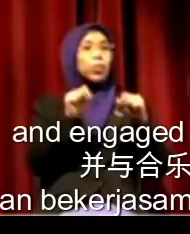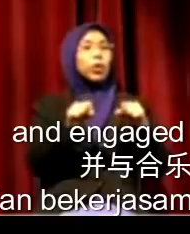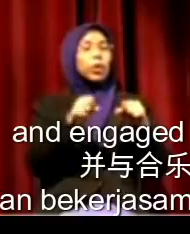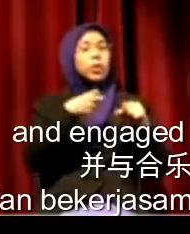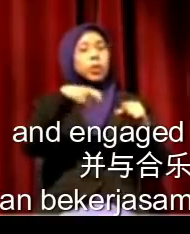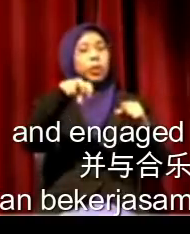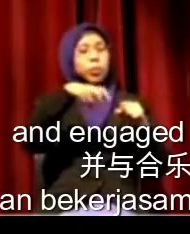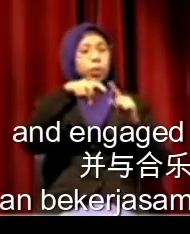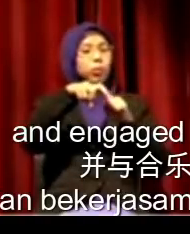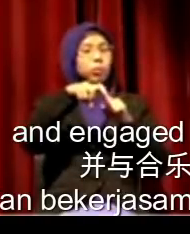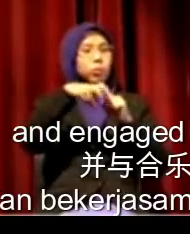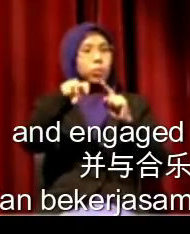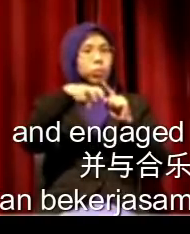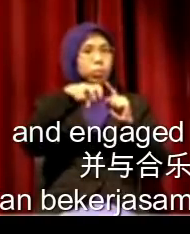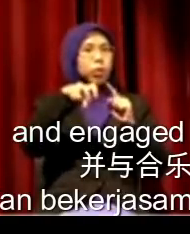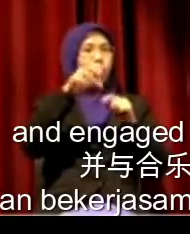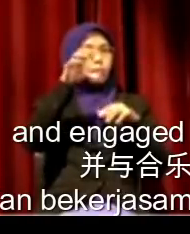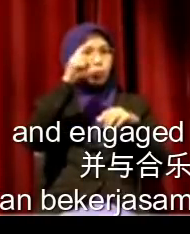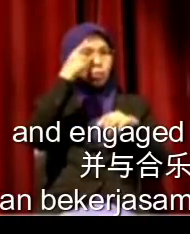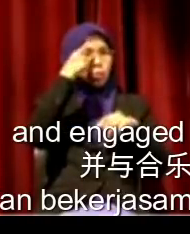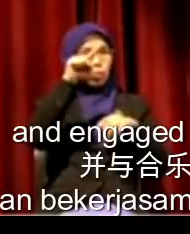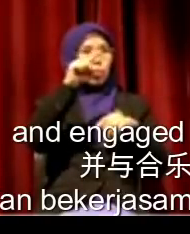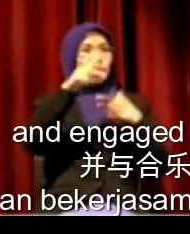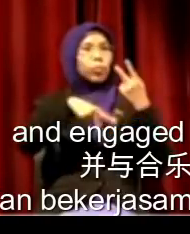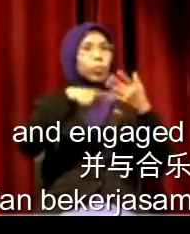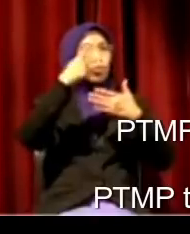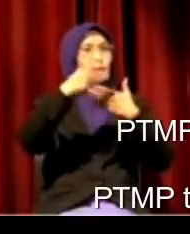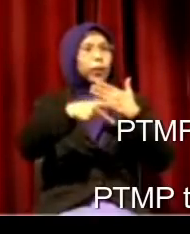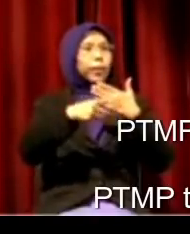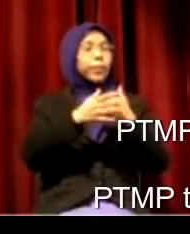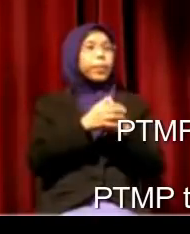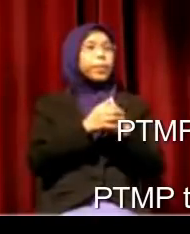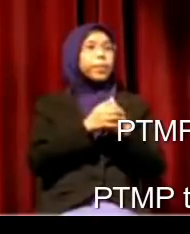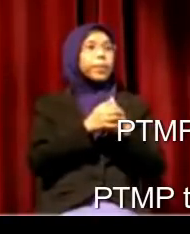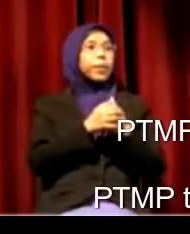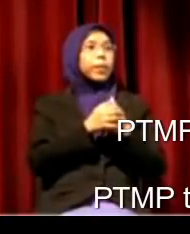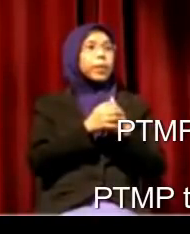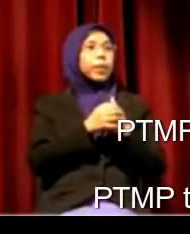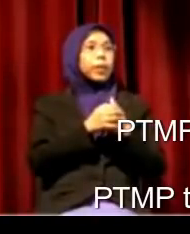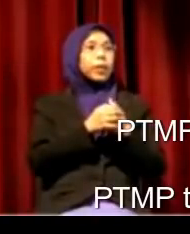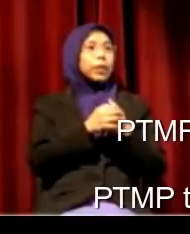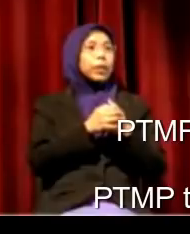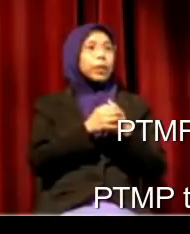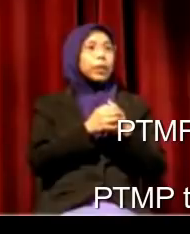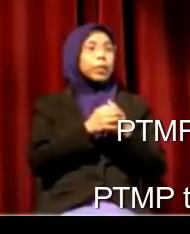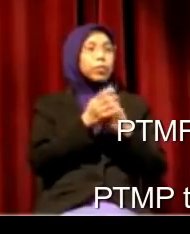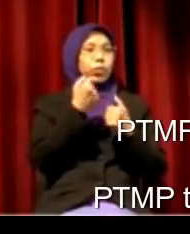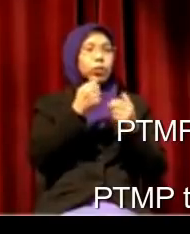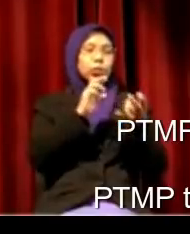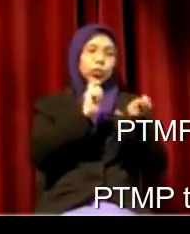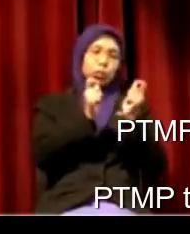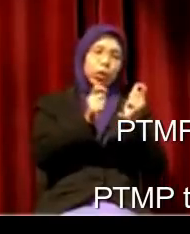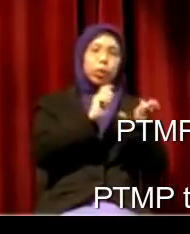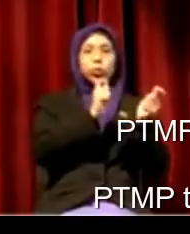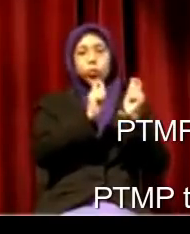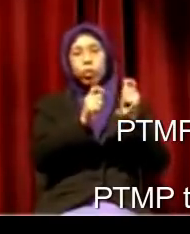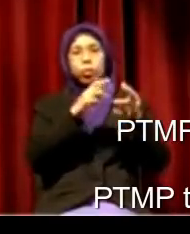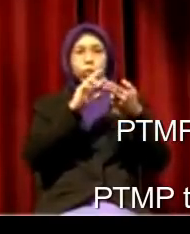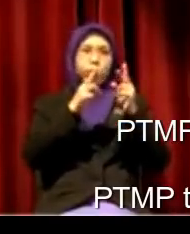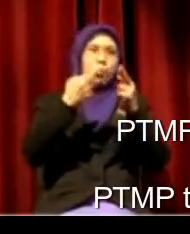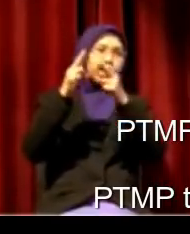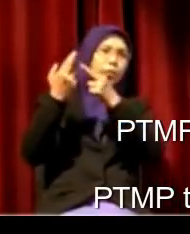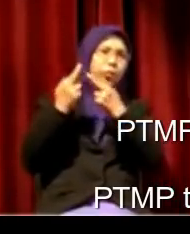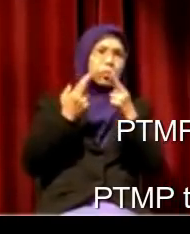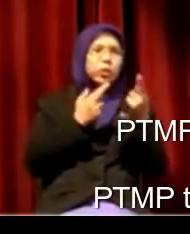transport system and adopted the Helcro plan in 2013. Unfortunately, the plan has been, you know, modified until now. This is a